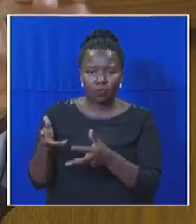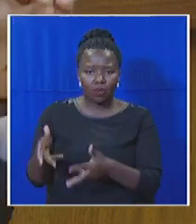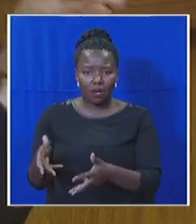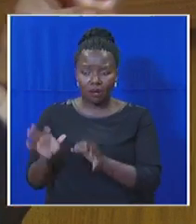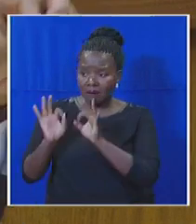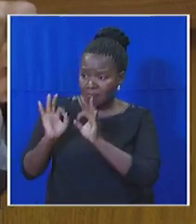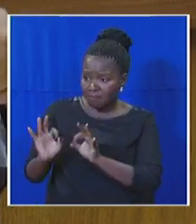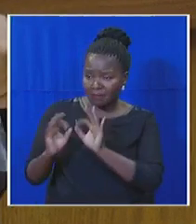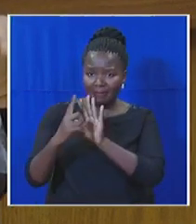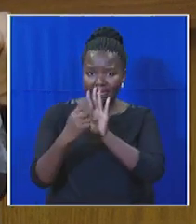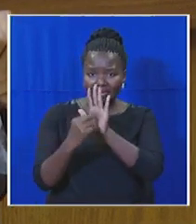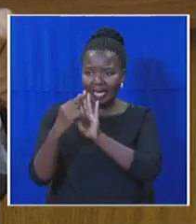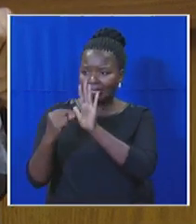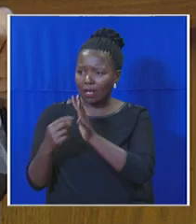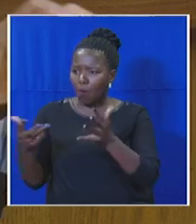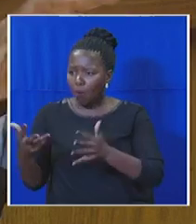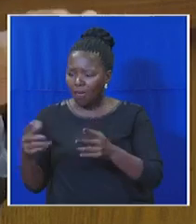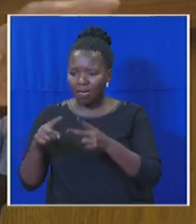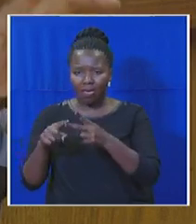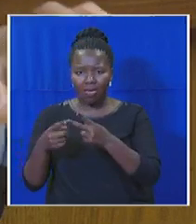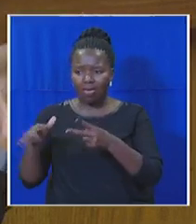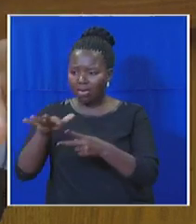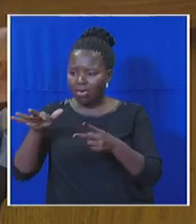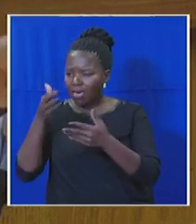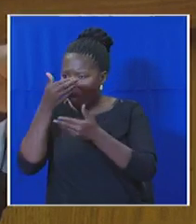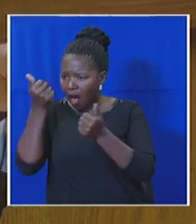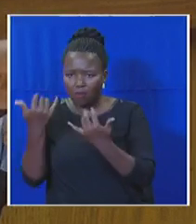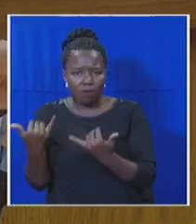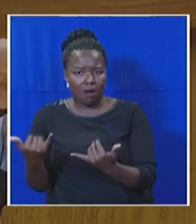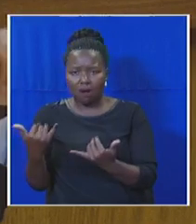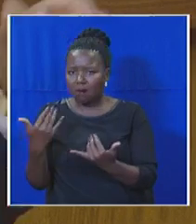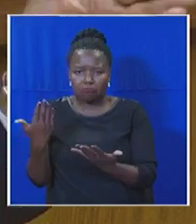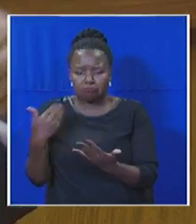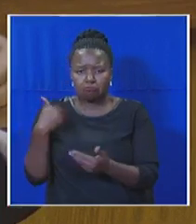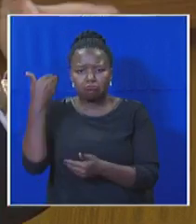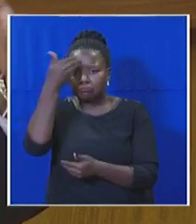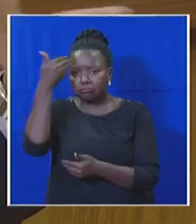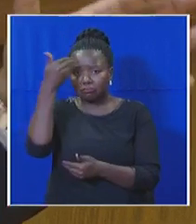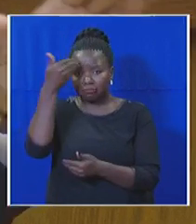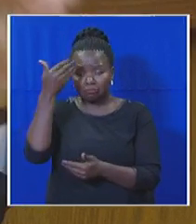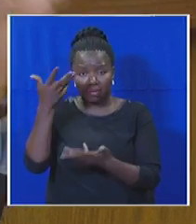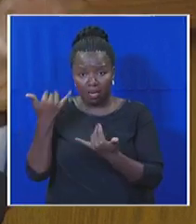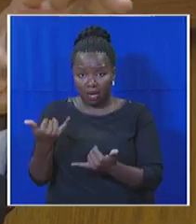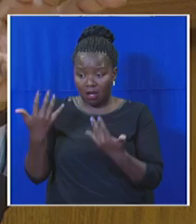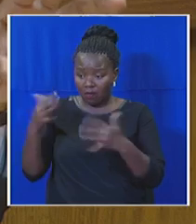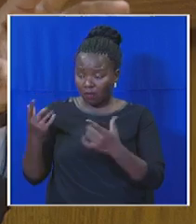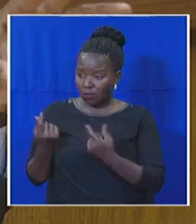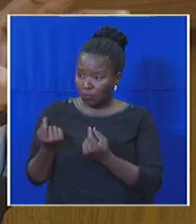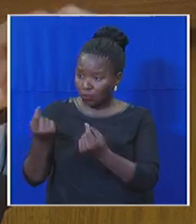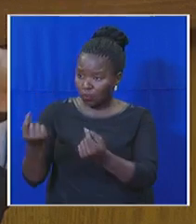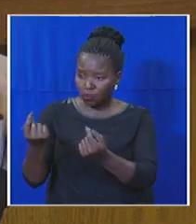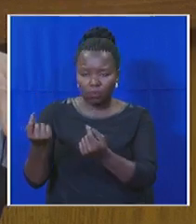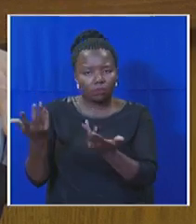detail about specific areas where I don't have information, whether that has been done in that